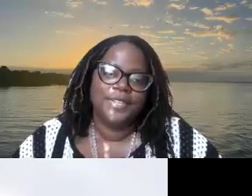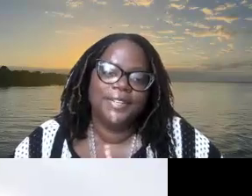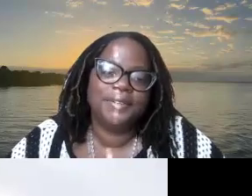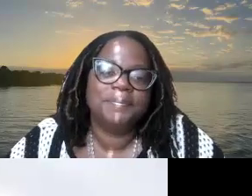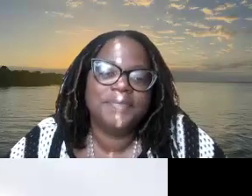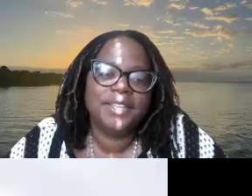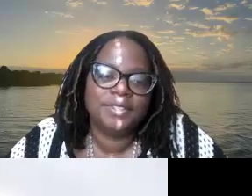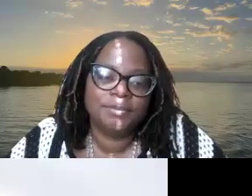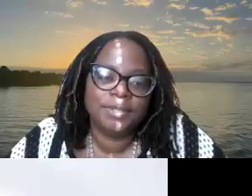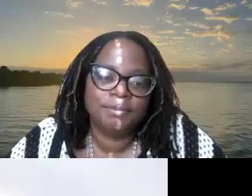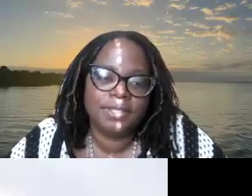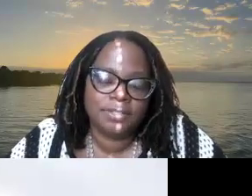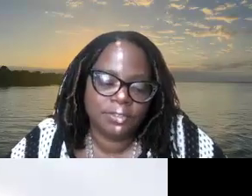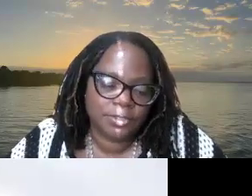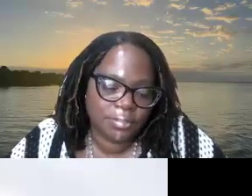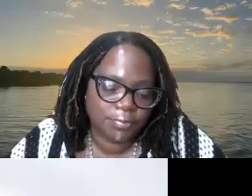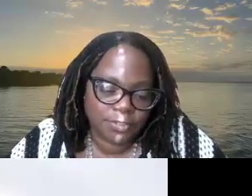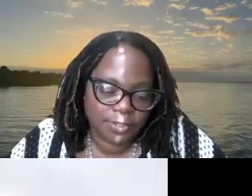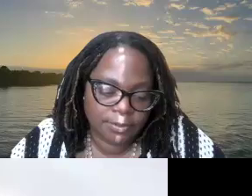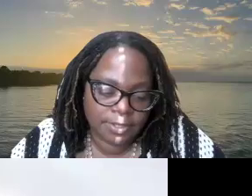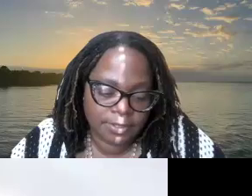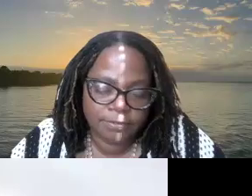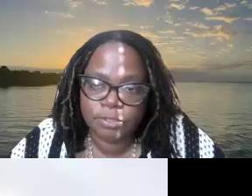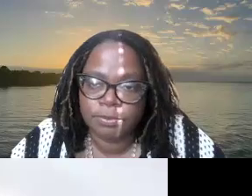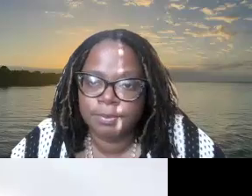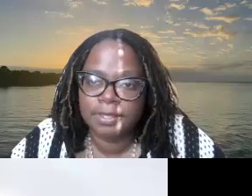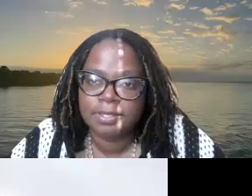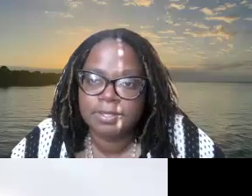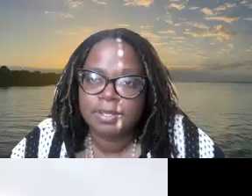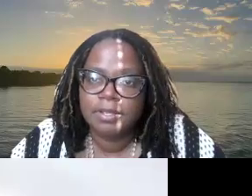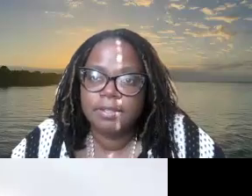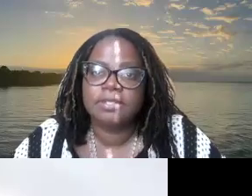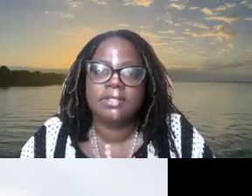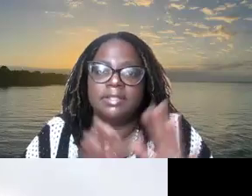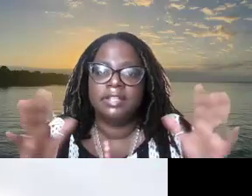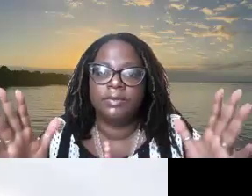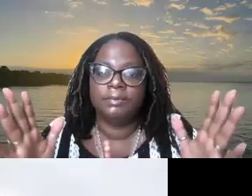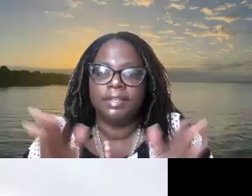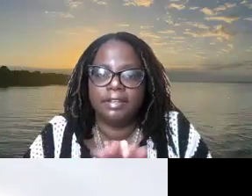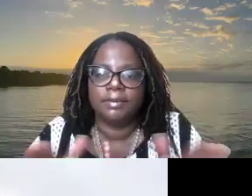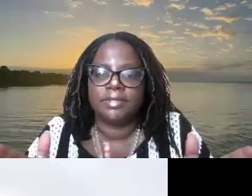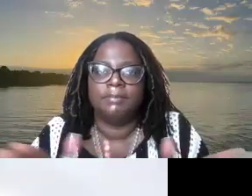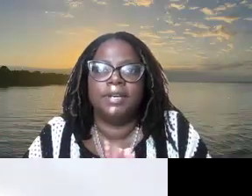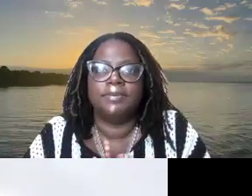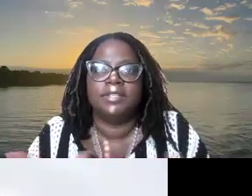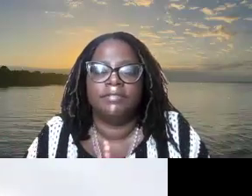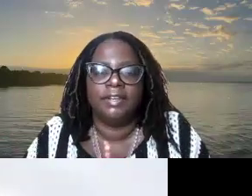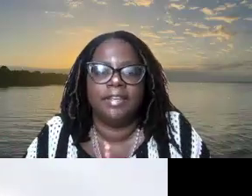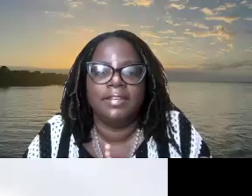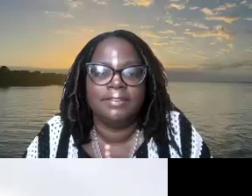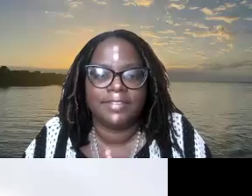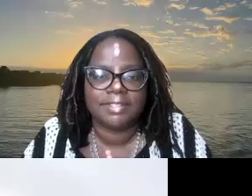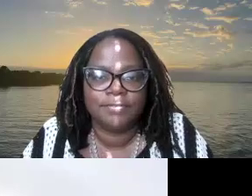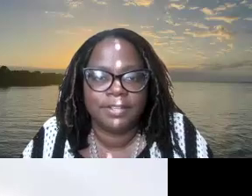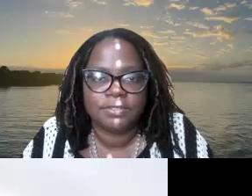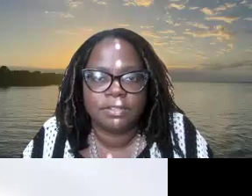become. Based on your journeys professionally or as an individual. But this is the continuum, and the arrows on the bottom signify